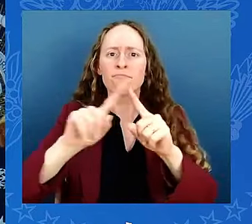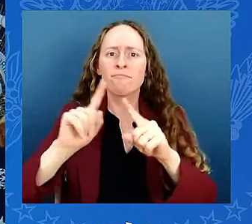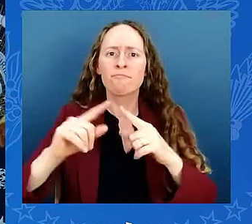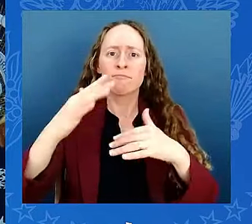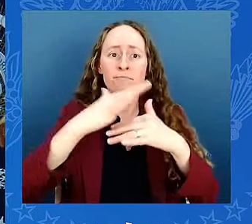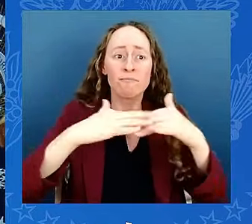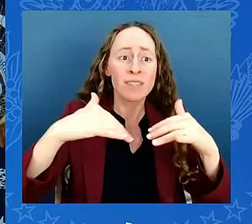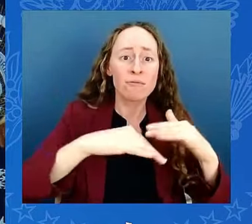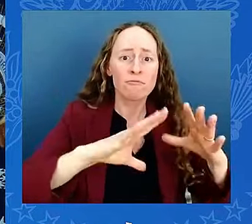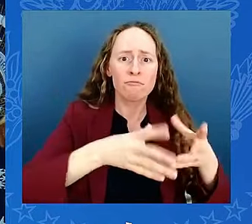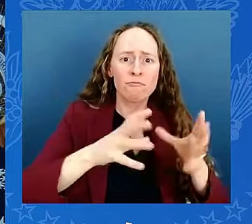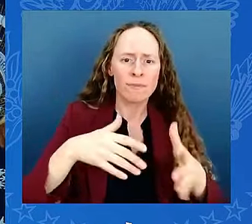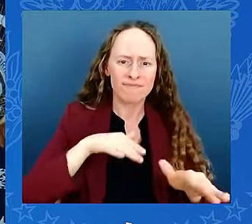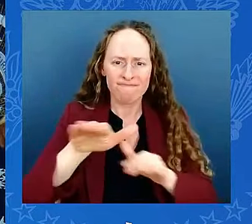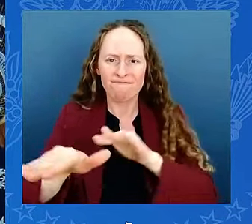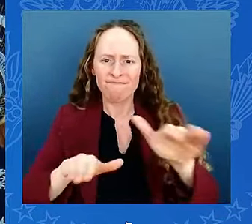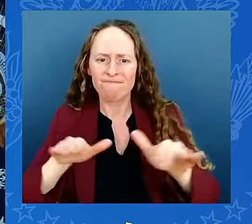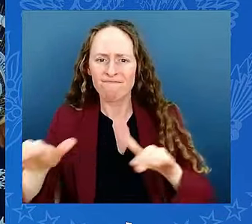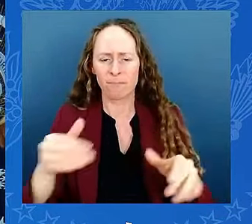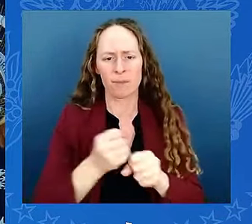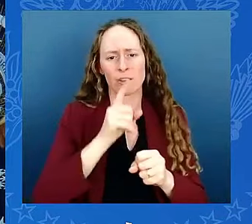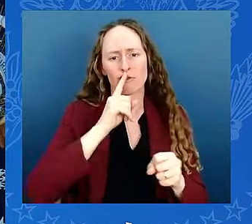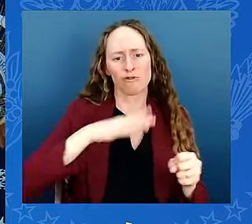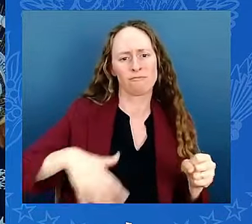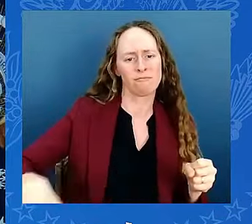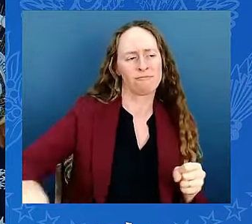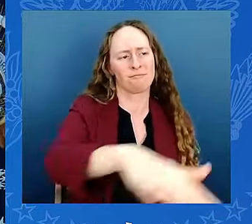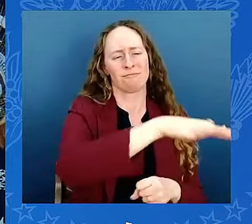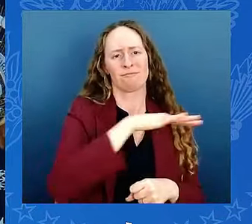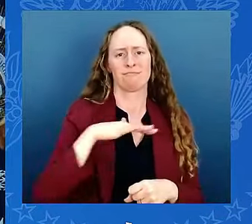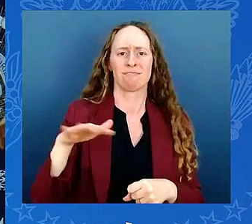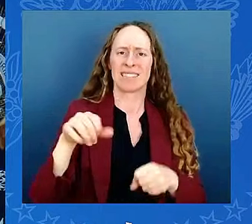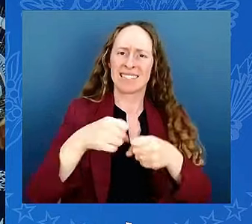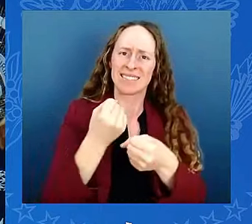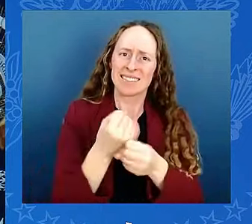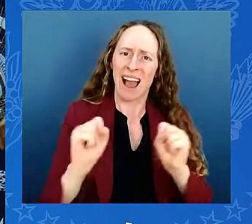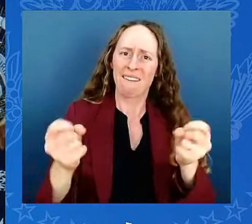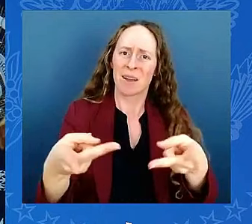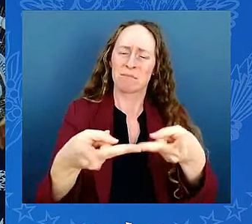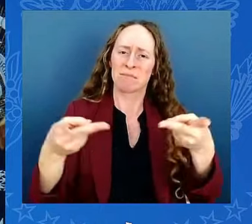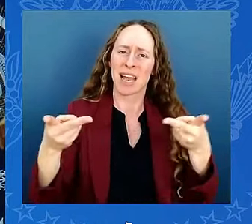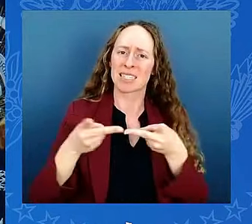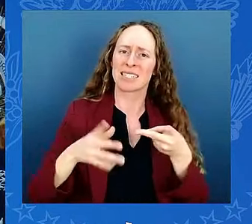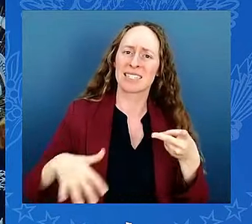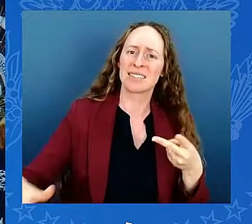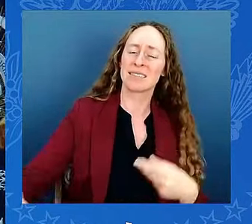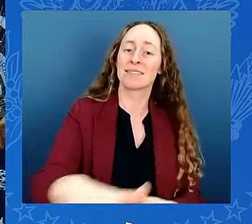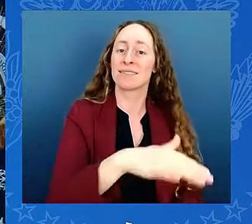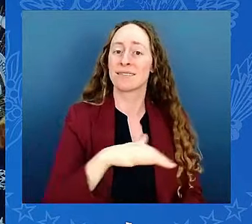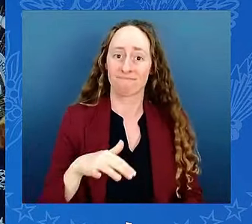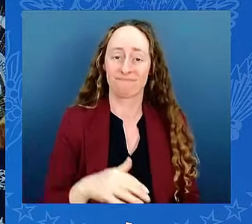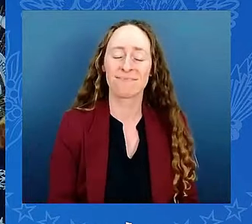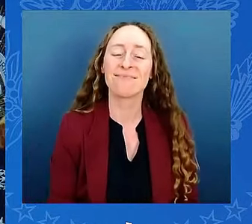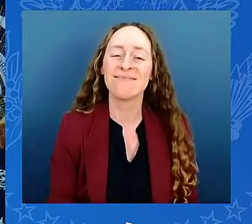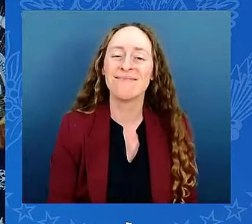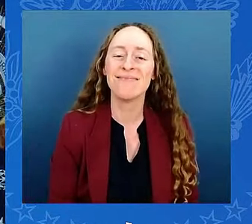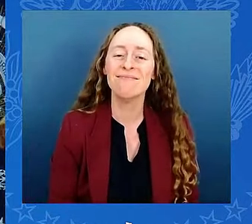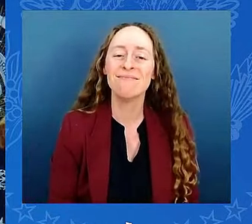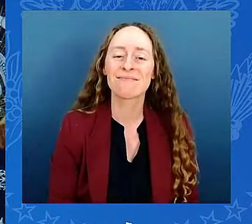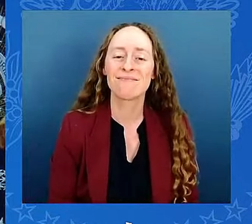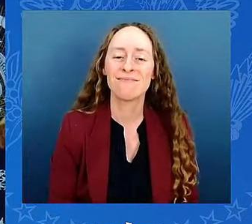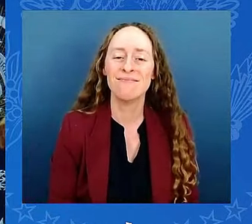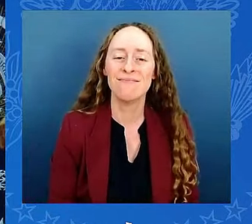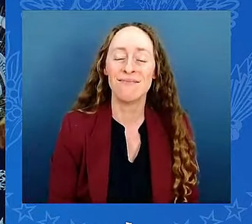together, we have helped make those dreams a reality. Because of this historic bill, we now have special